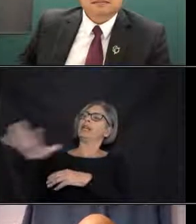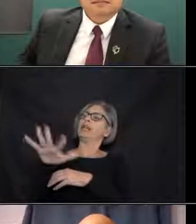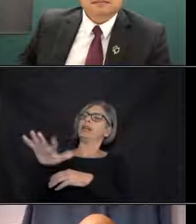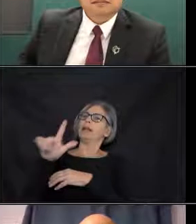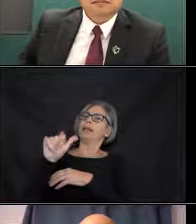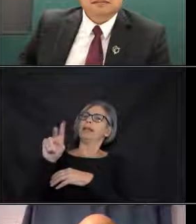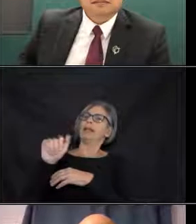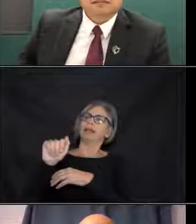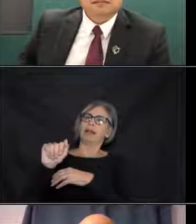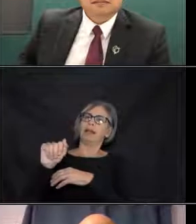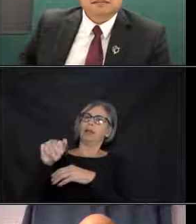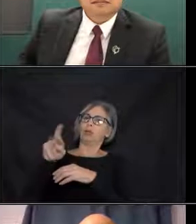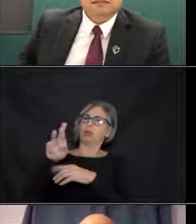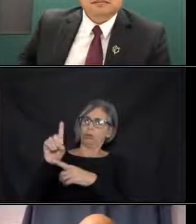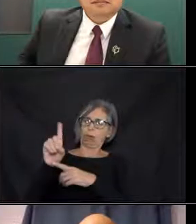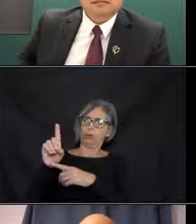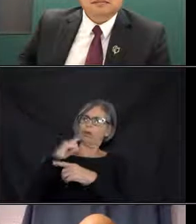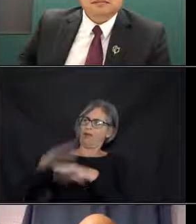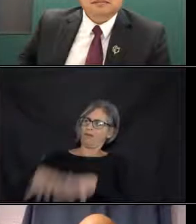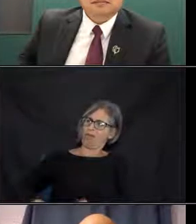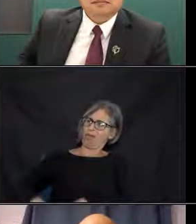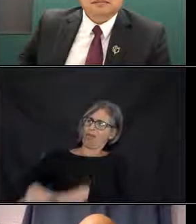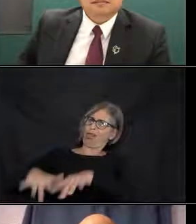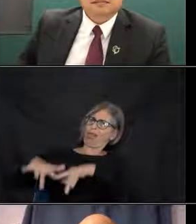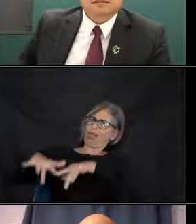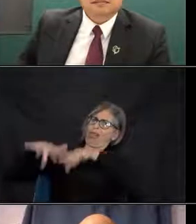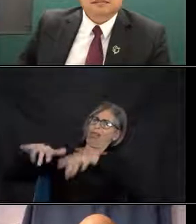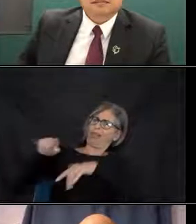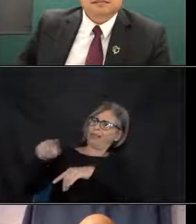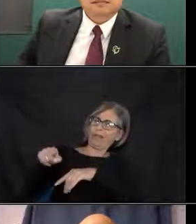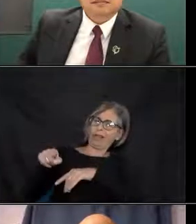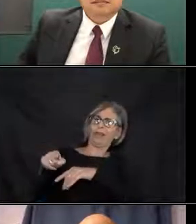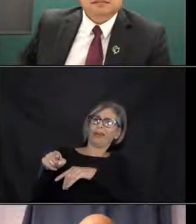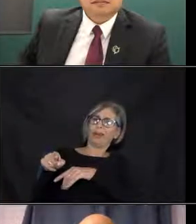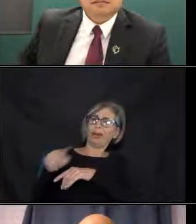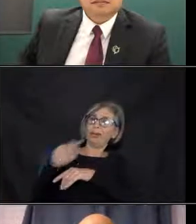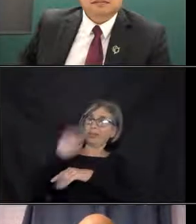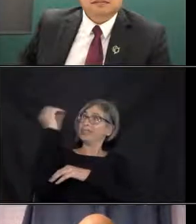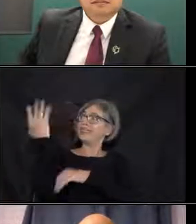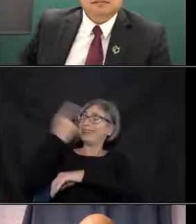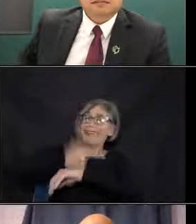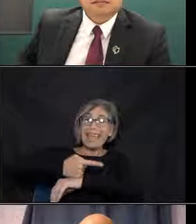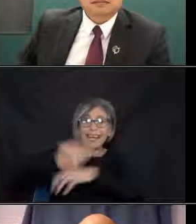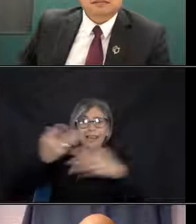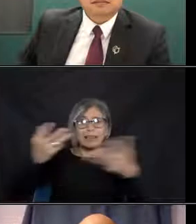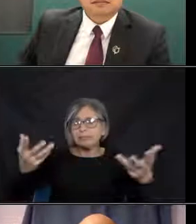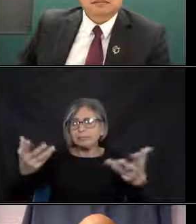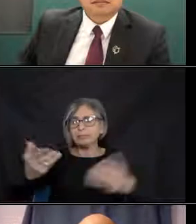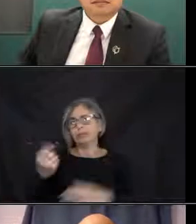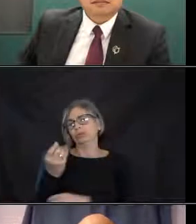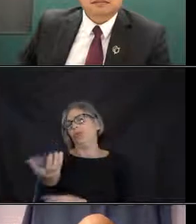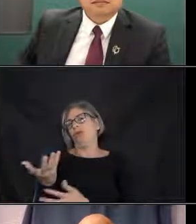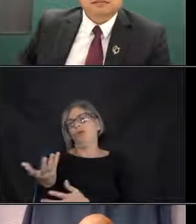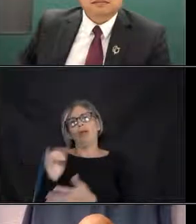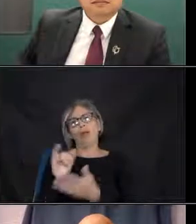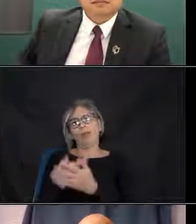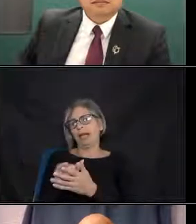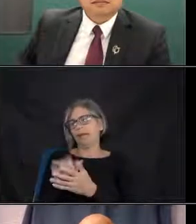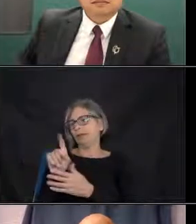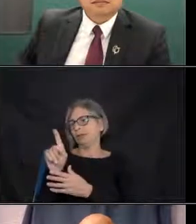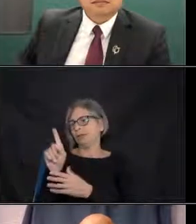and there was flooding there when it's a sunny day, And so this is something